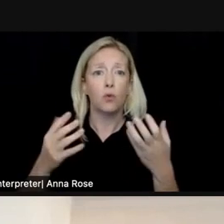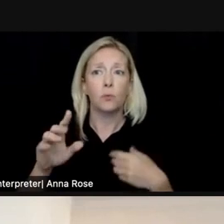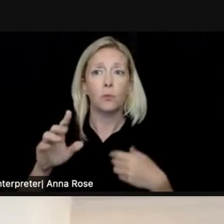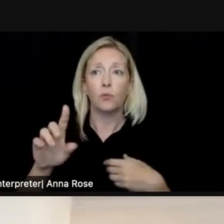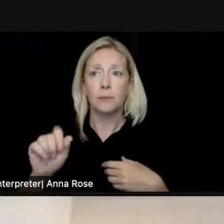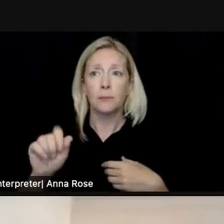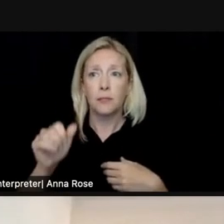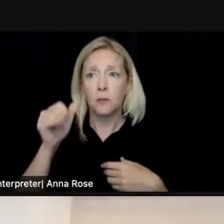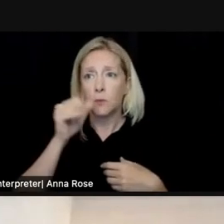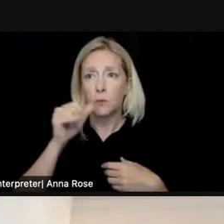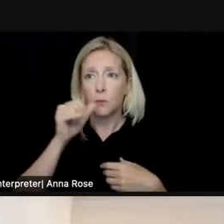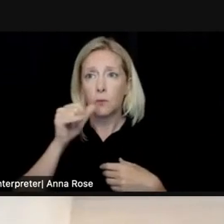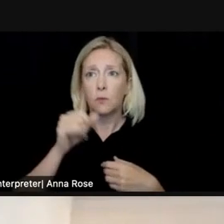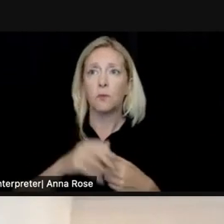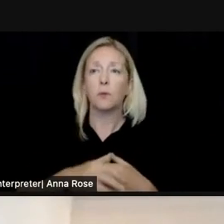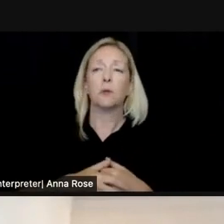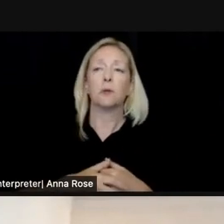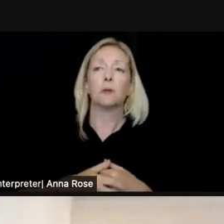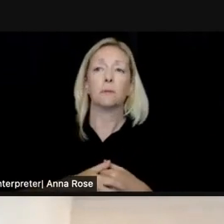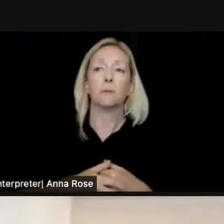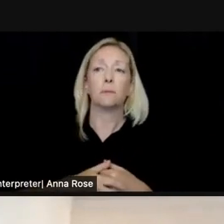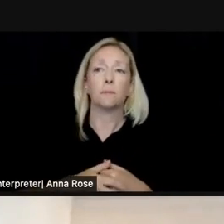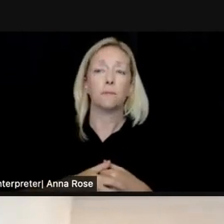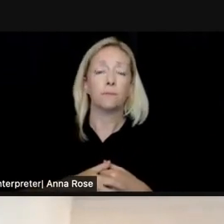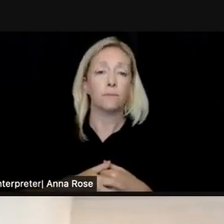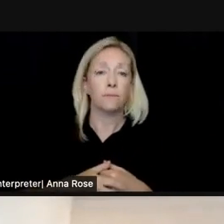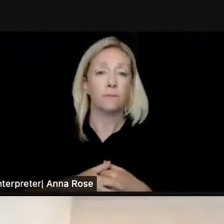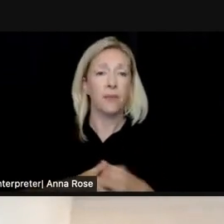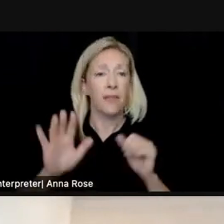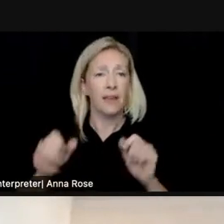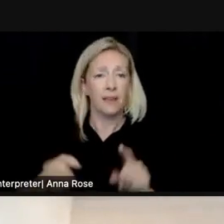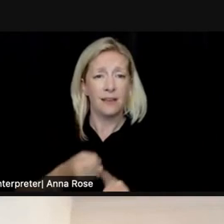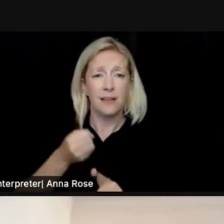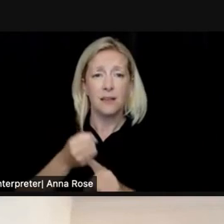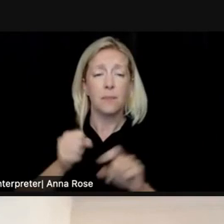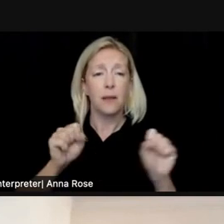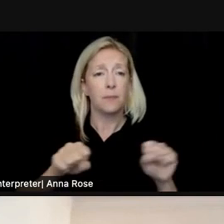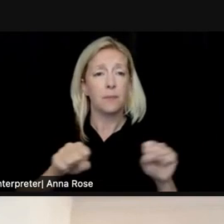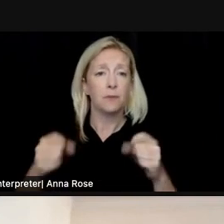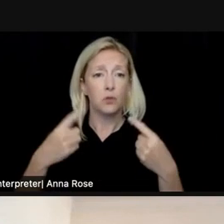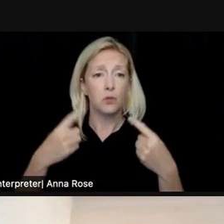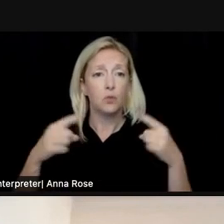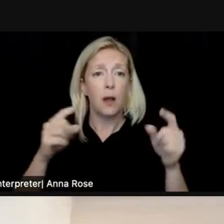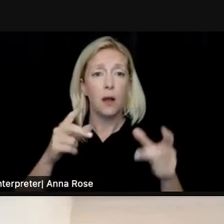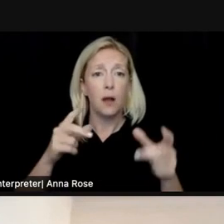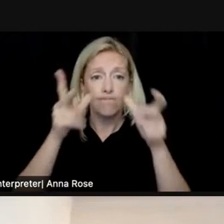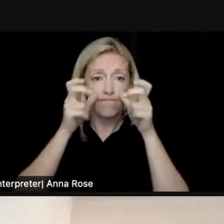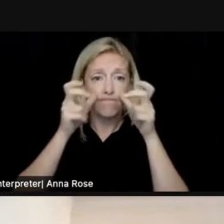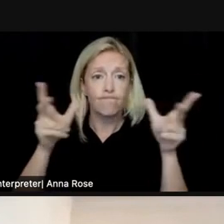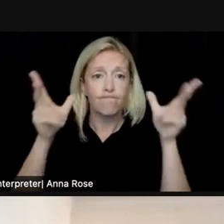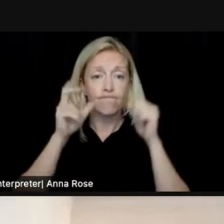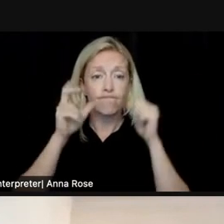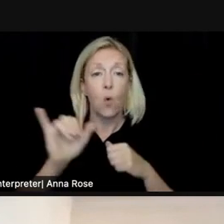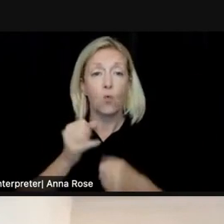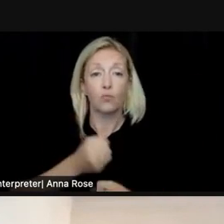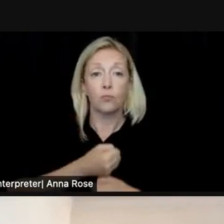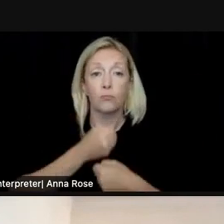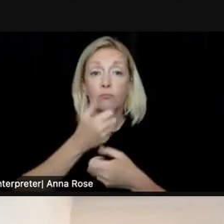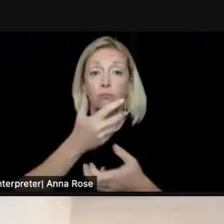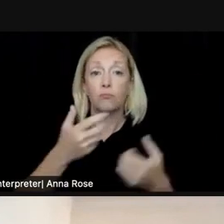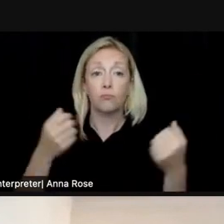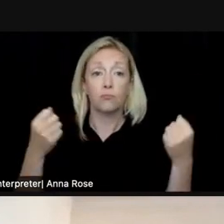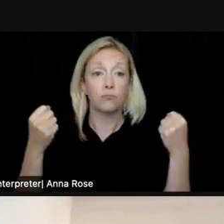Those processing delays are significant, and that can make or break a student's ability not only to receive information, but then to have the